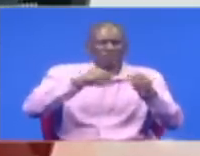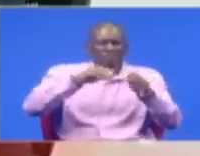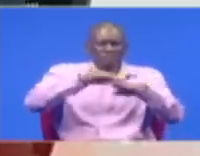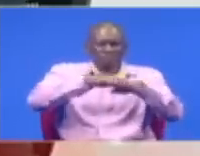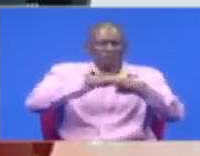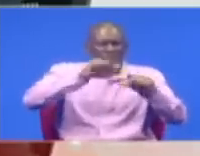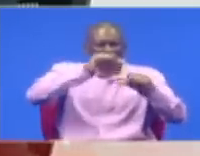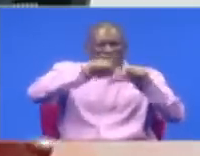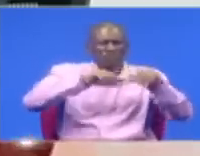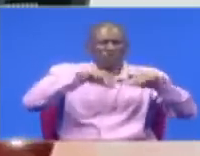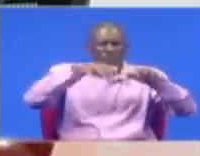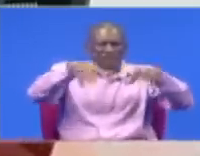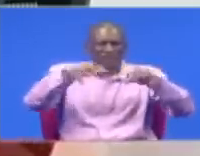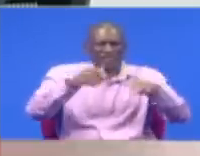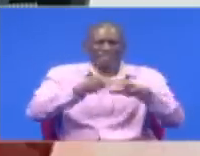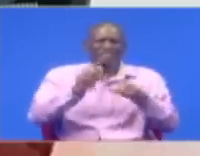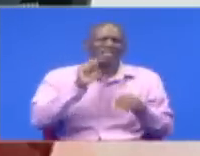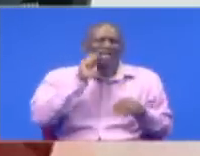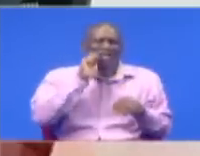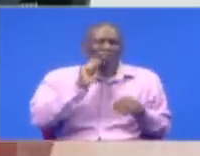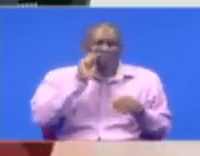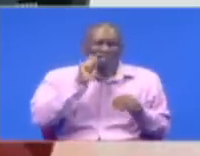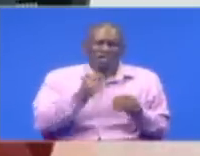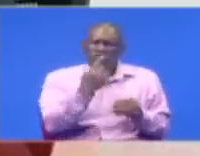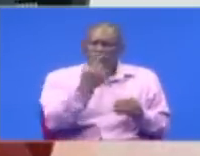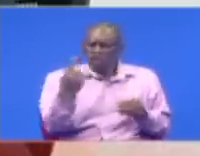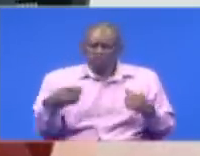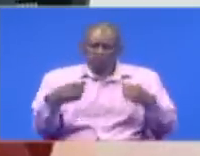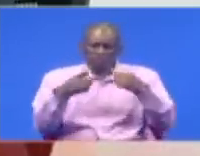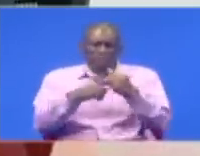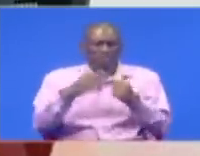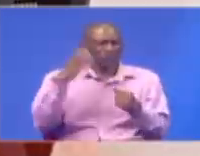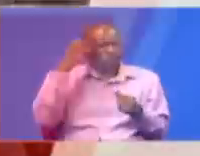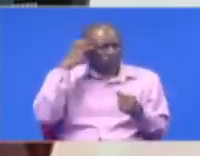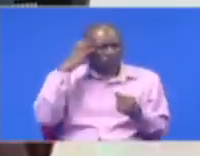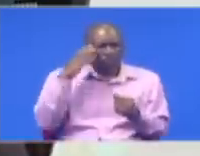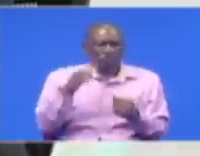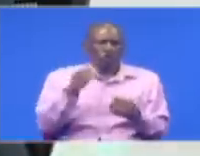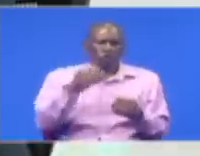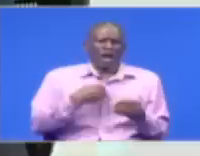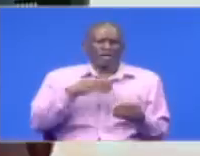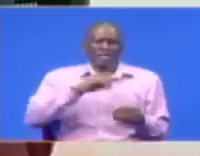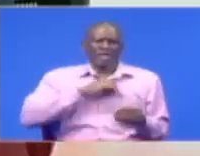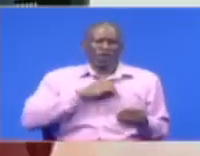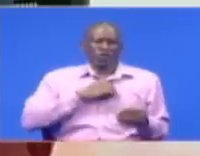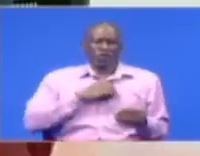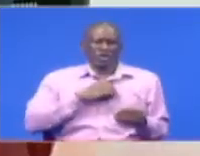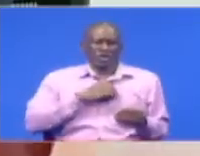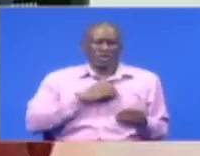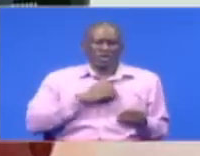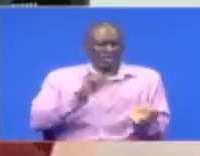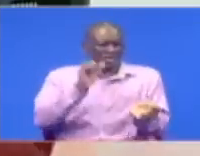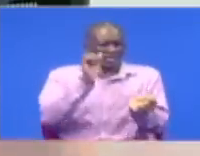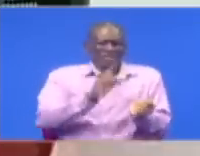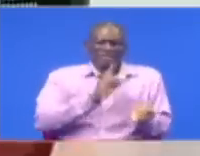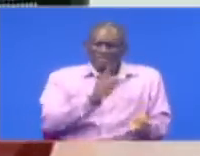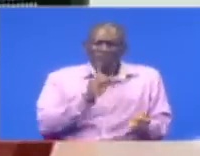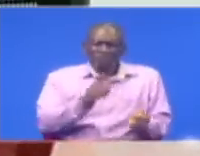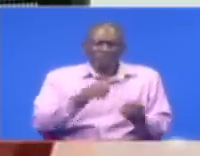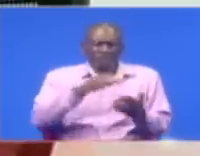or agriculture at Kabete. Each of the six colleges would have its own disciplinary